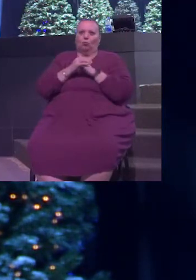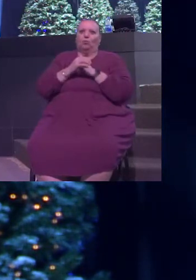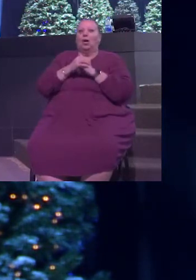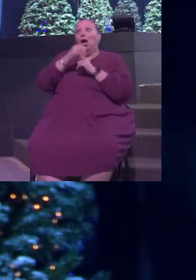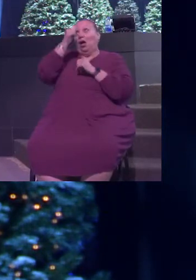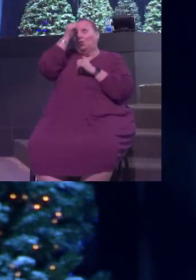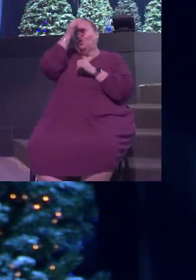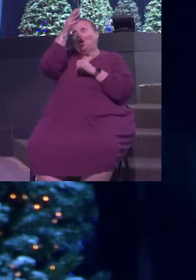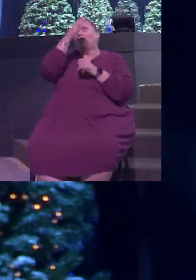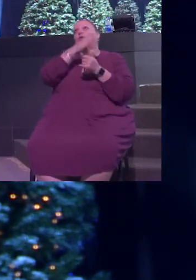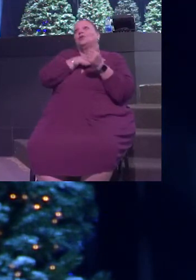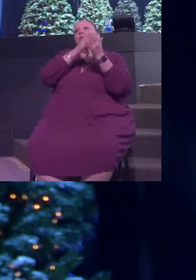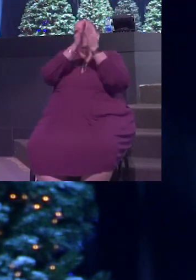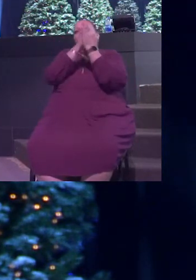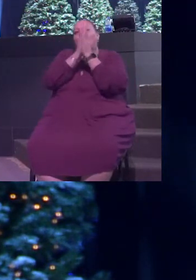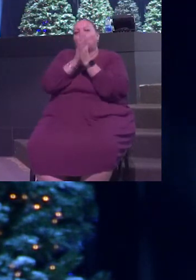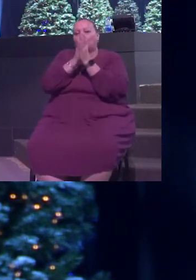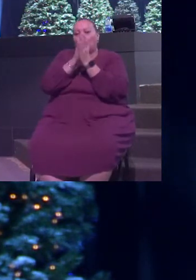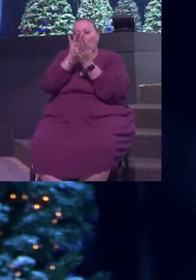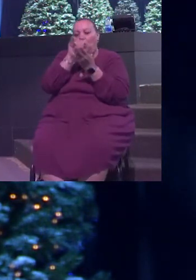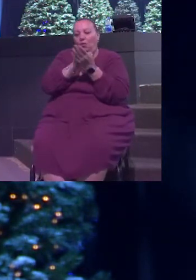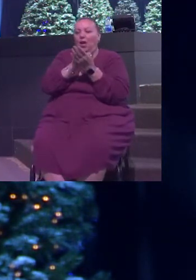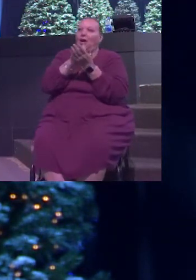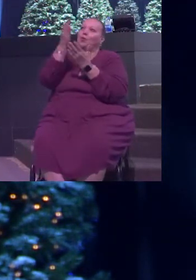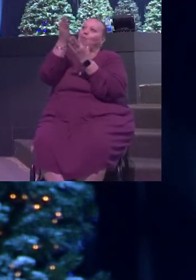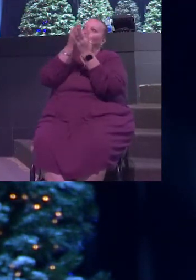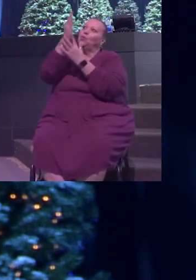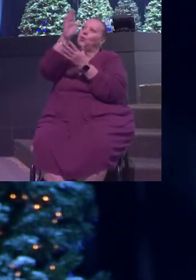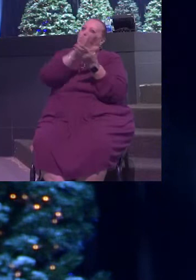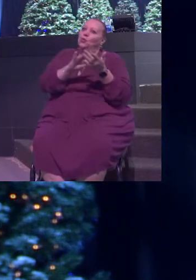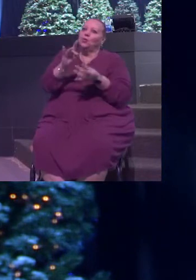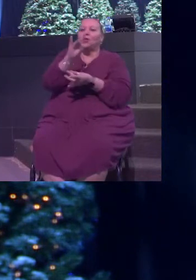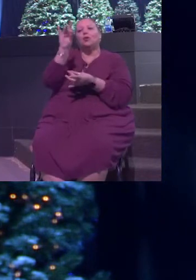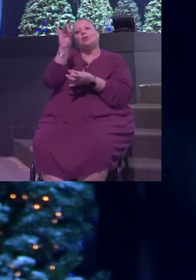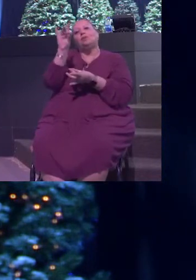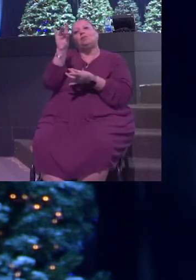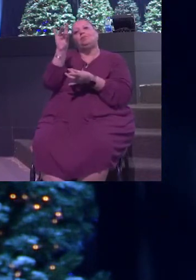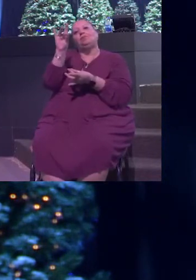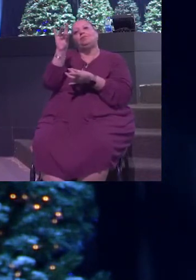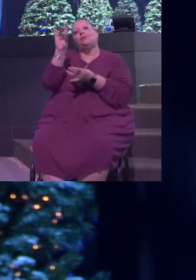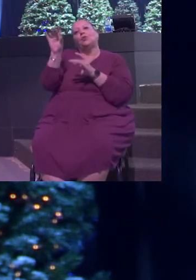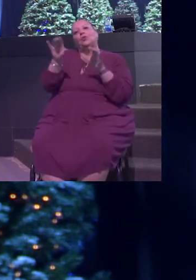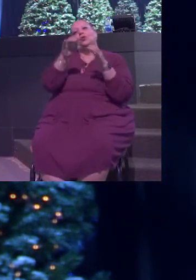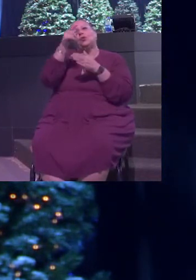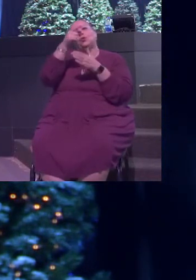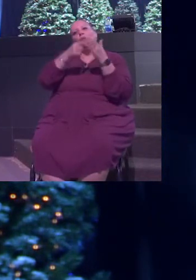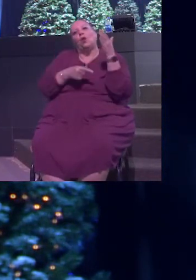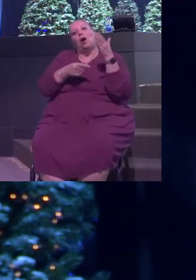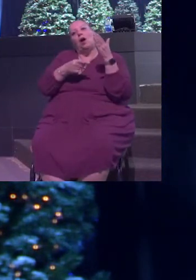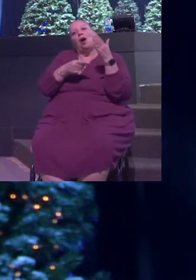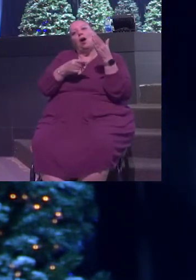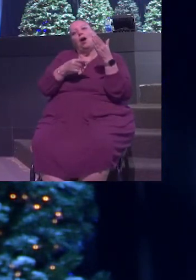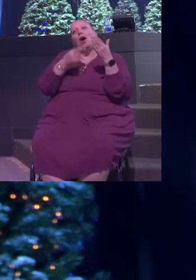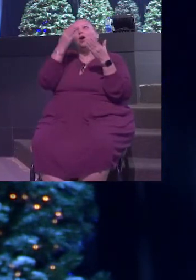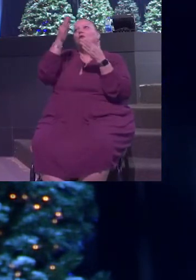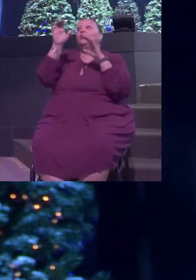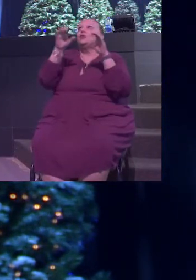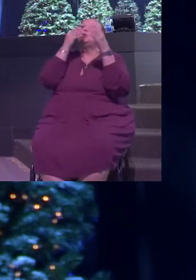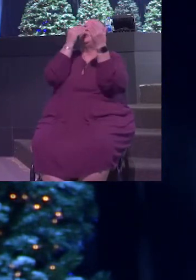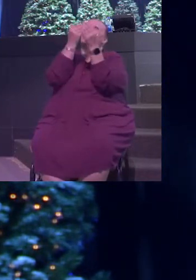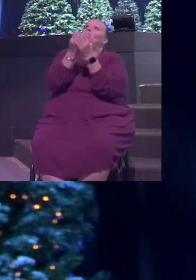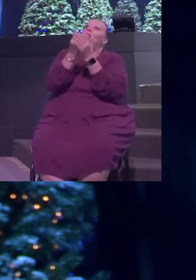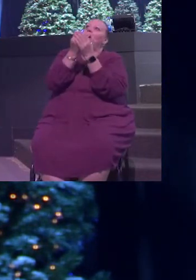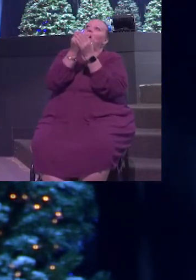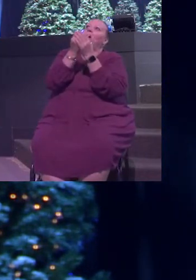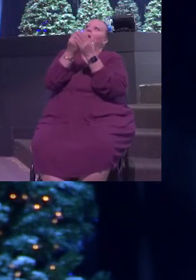Father, it's my prayer that you, through your Spirit, would do what you do so well, that